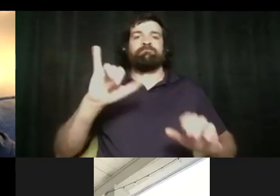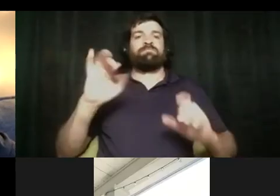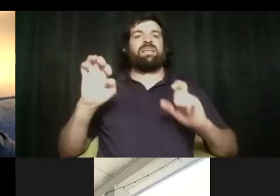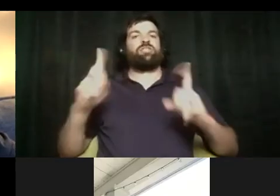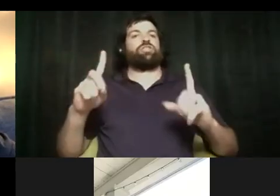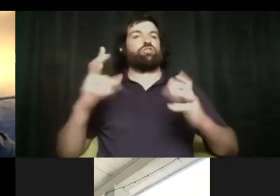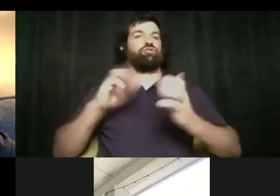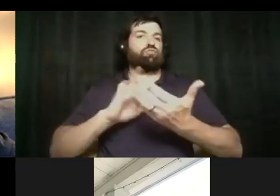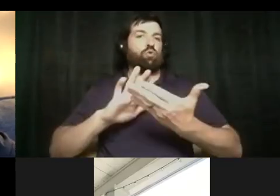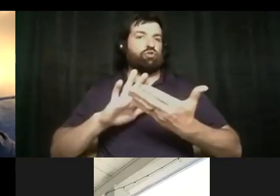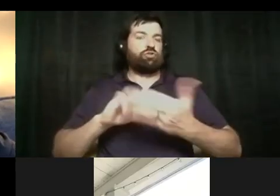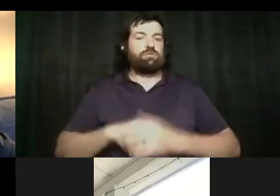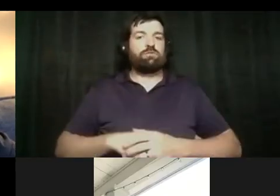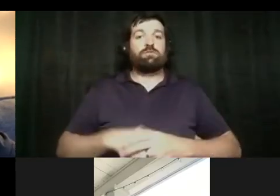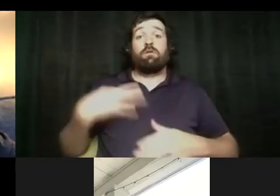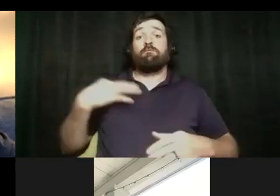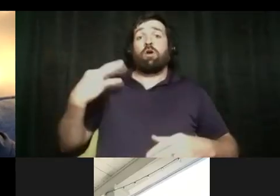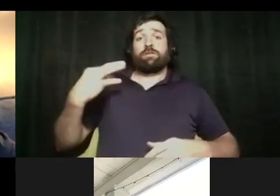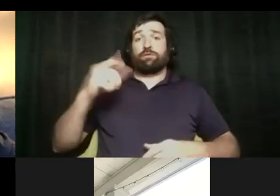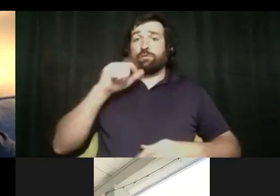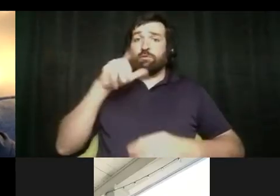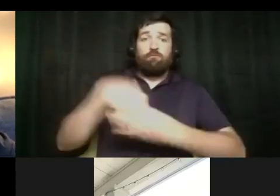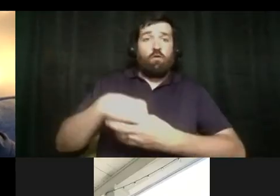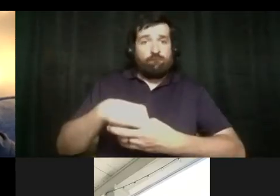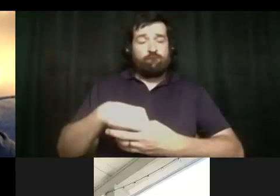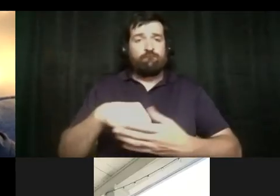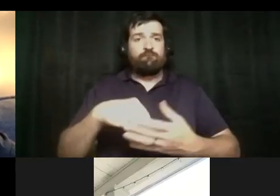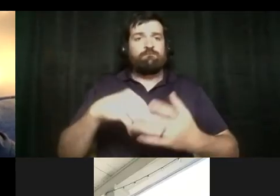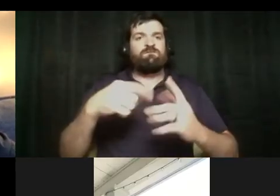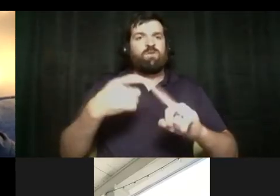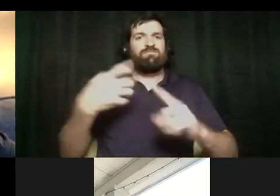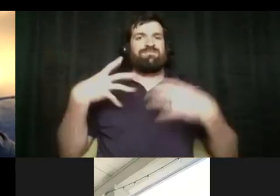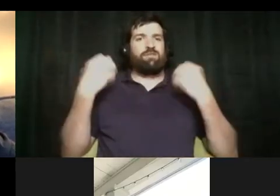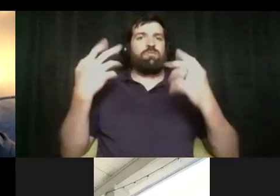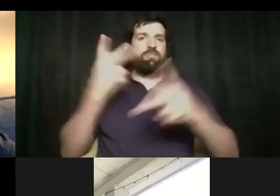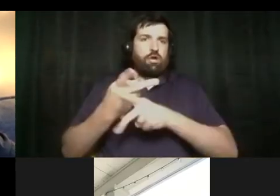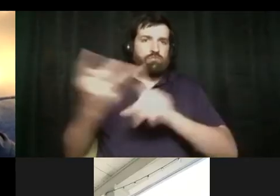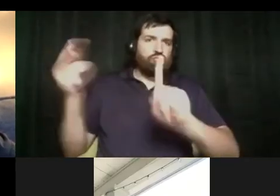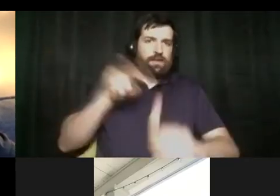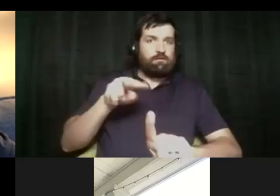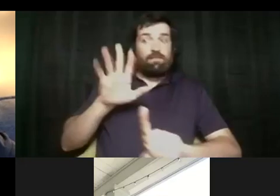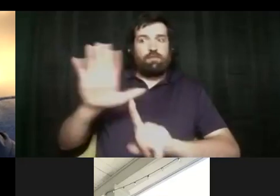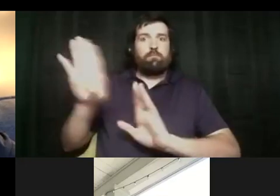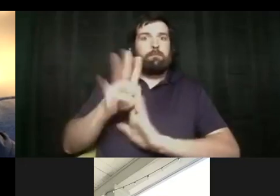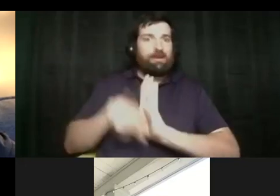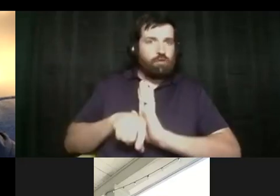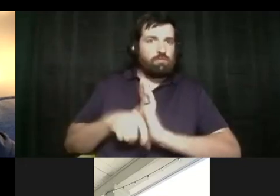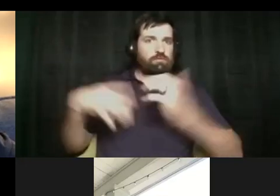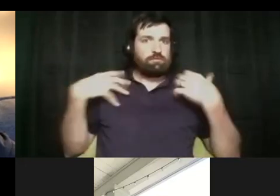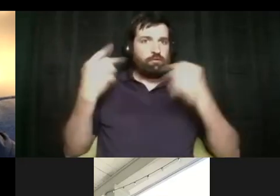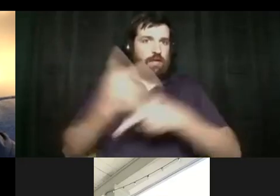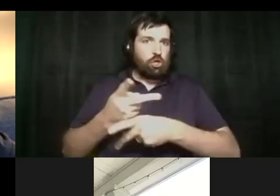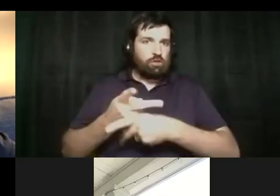the volunteers that get involved with InMed from like a healthcare perspective or coming from a healthcare background, are